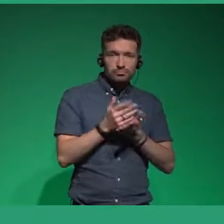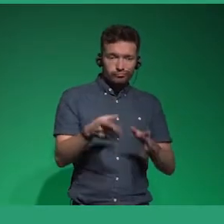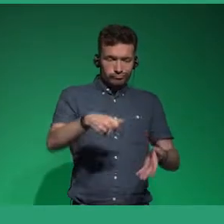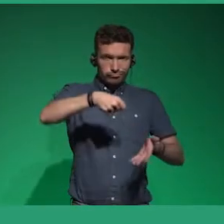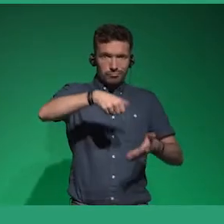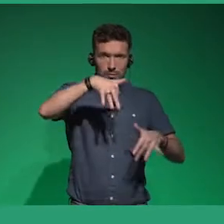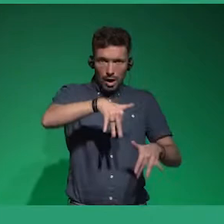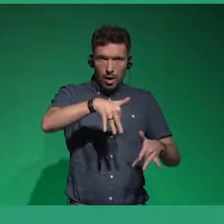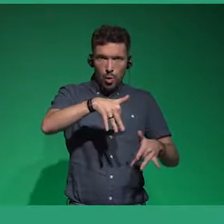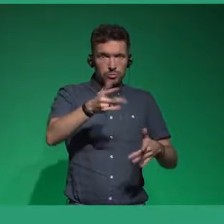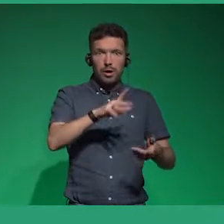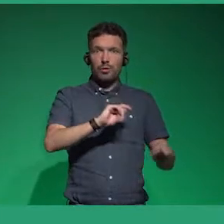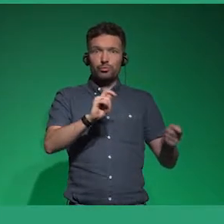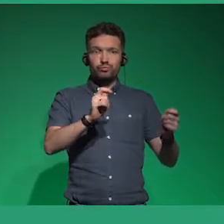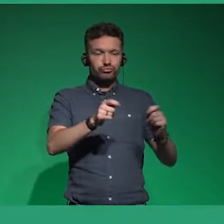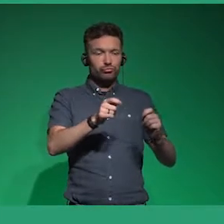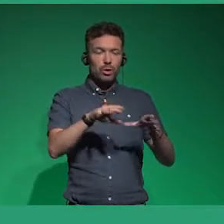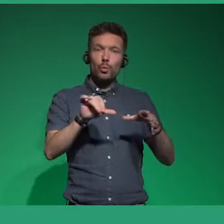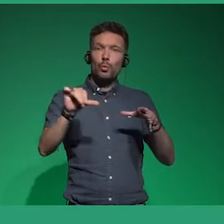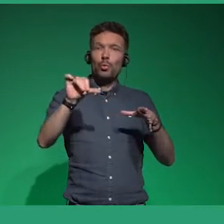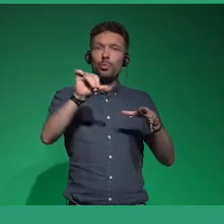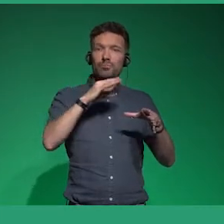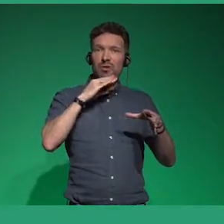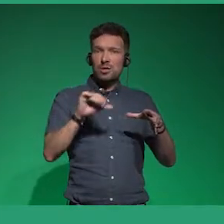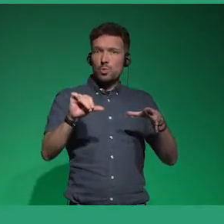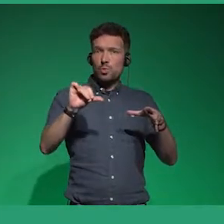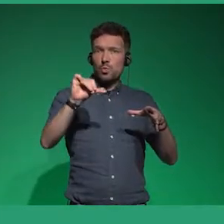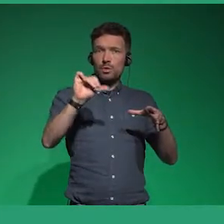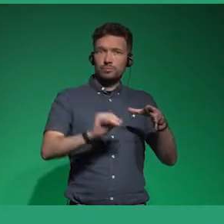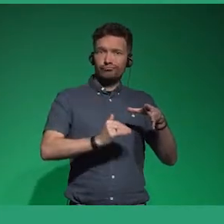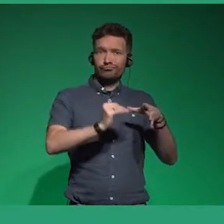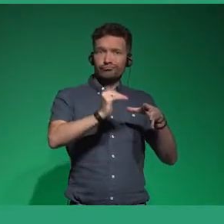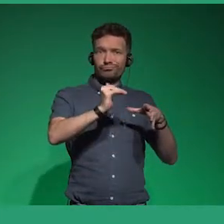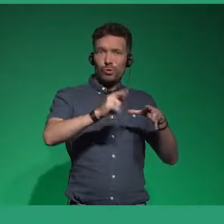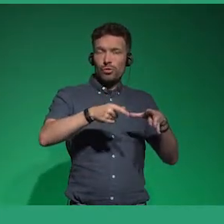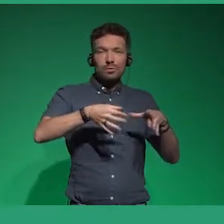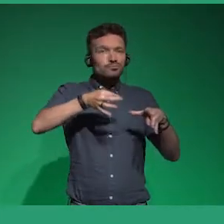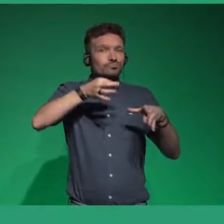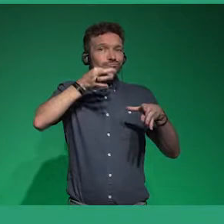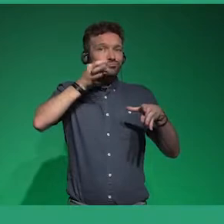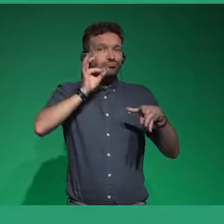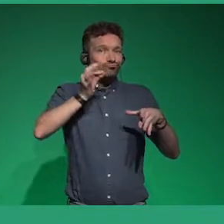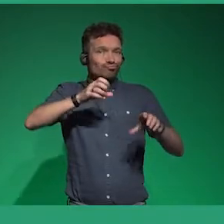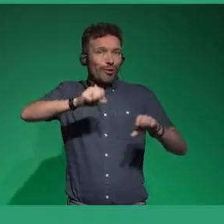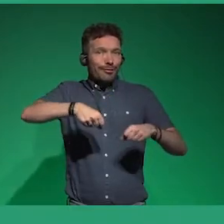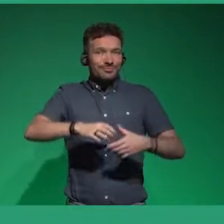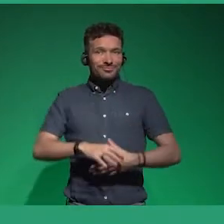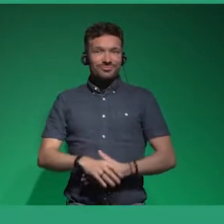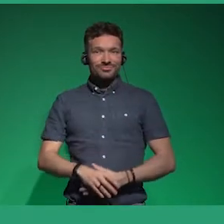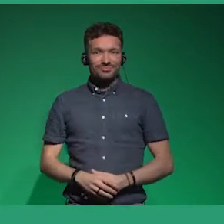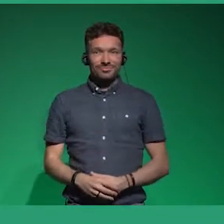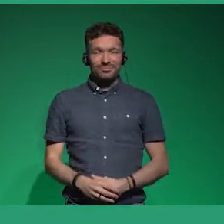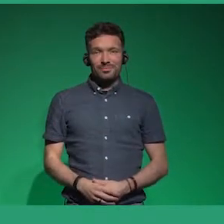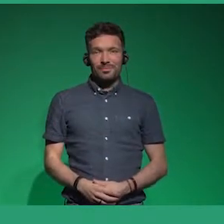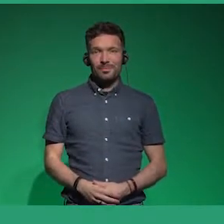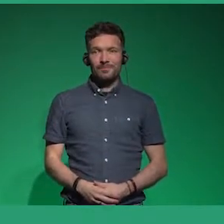bibit kopi di hutan, terus kita cabut dan kita tanam di kebun kita. Di hutan liar. Di hutan Rimbang